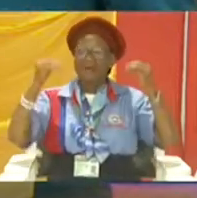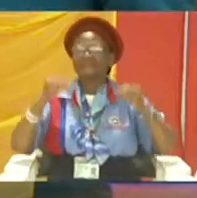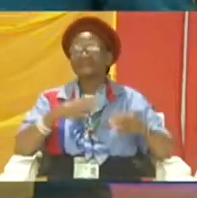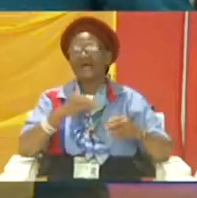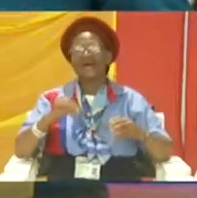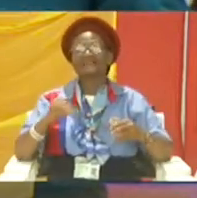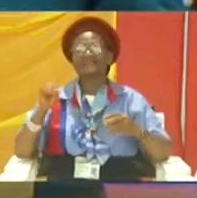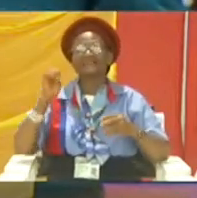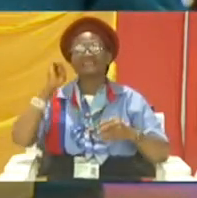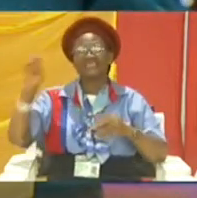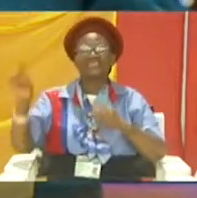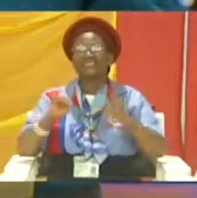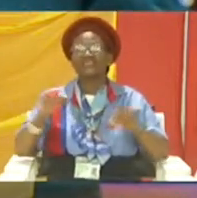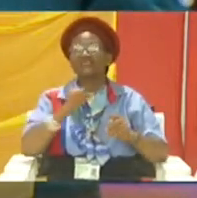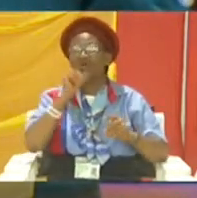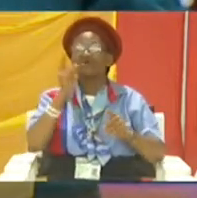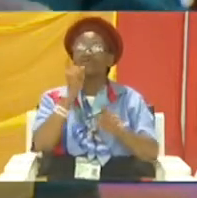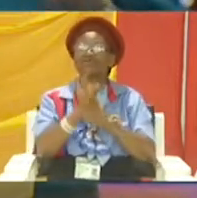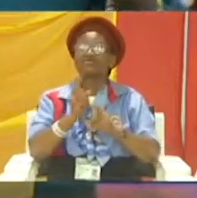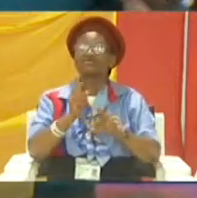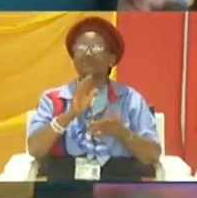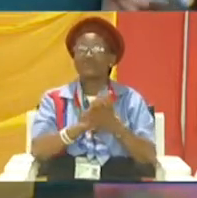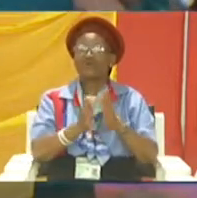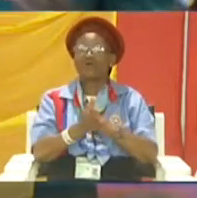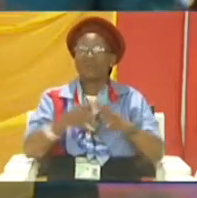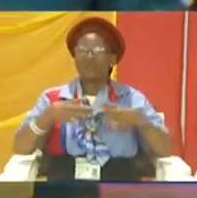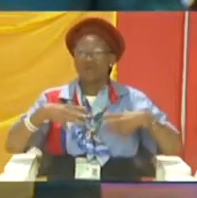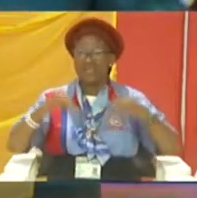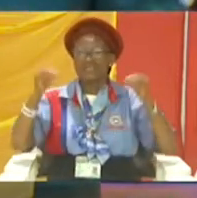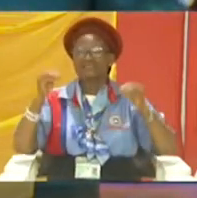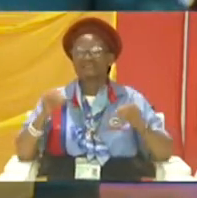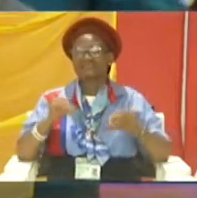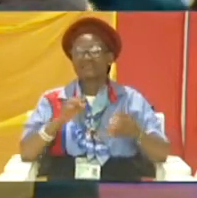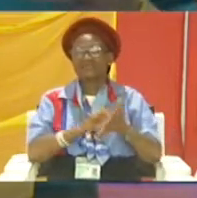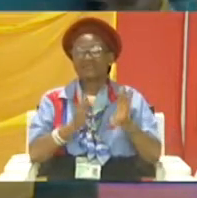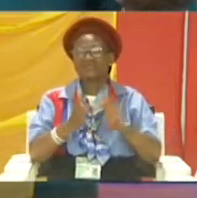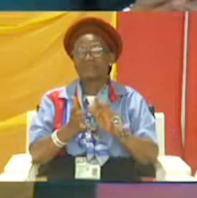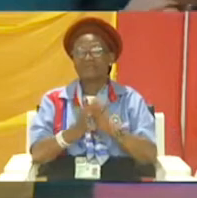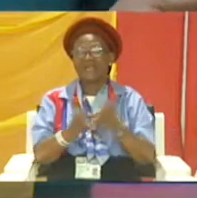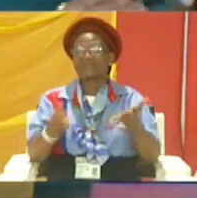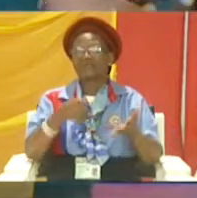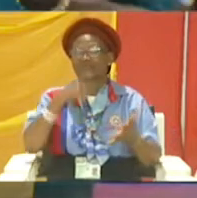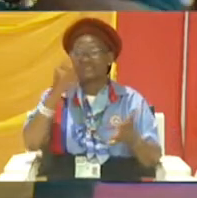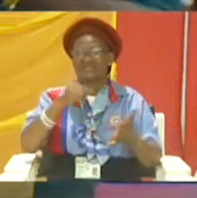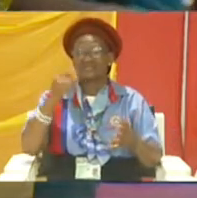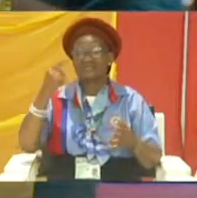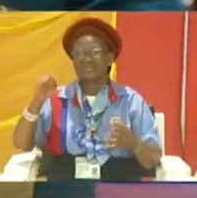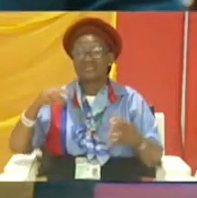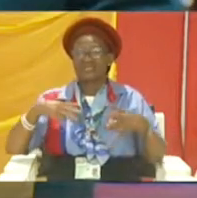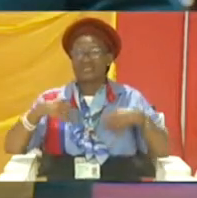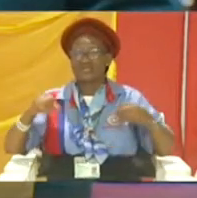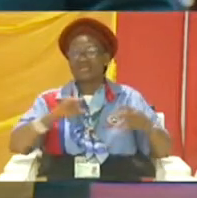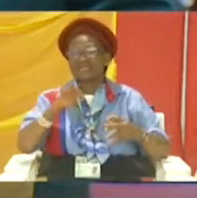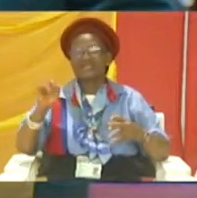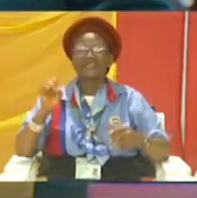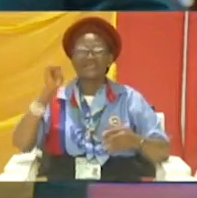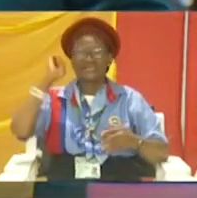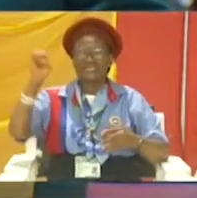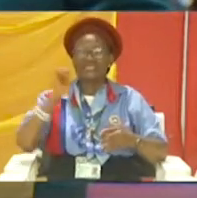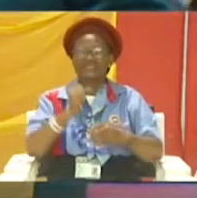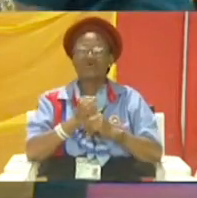become well. The Bible says the healing he got